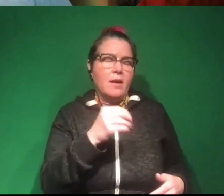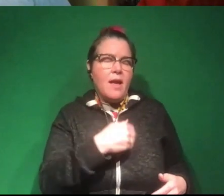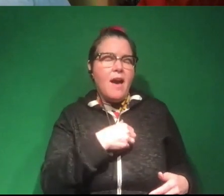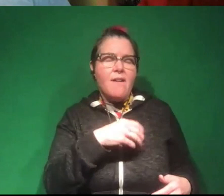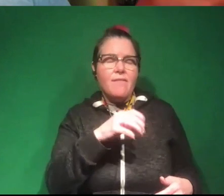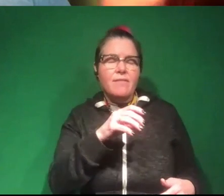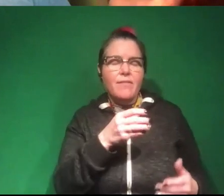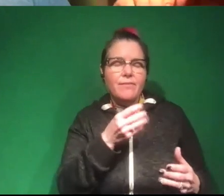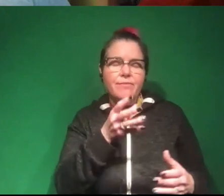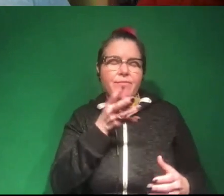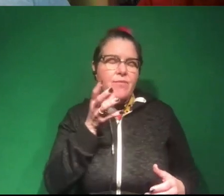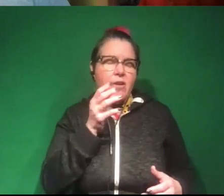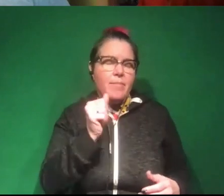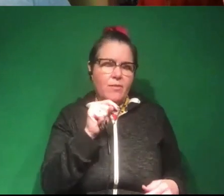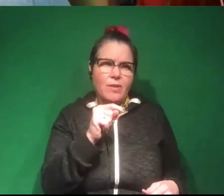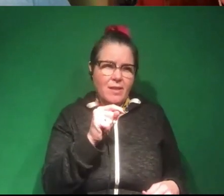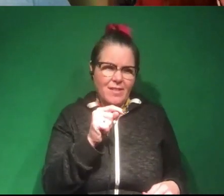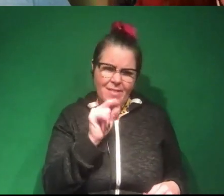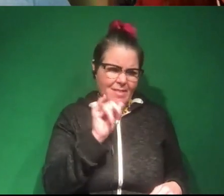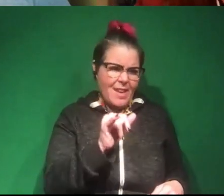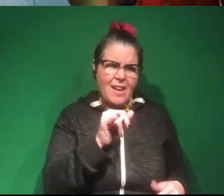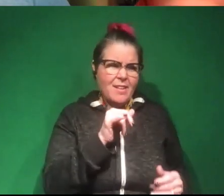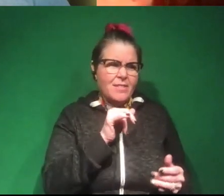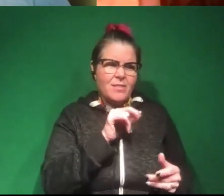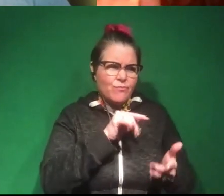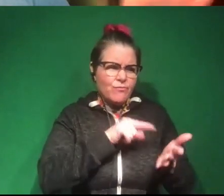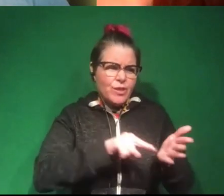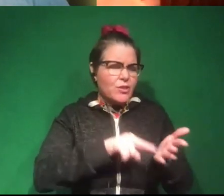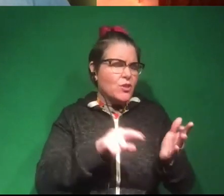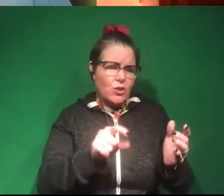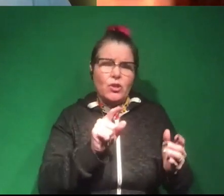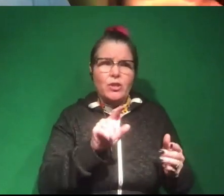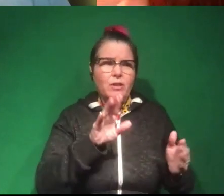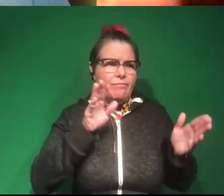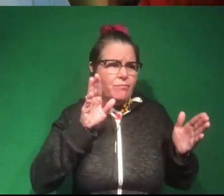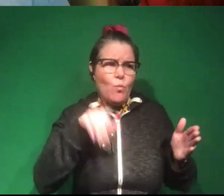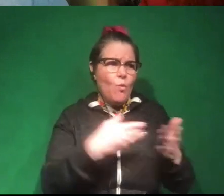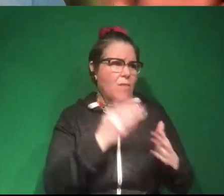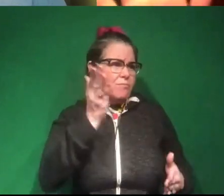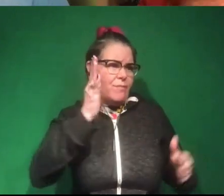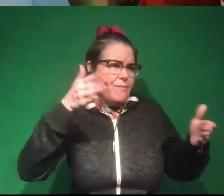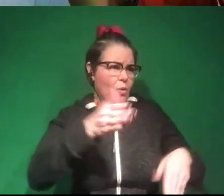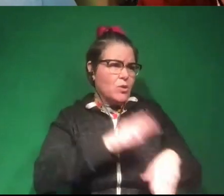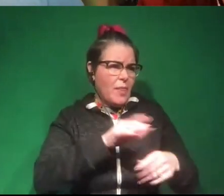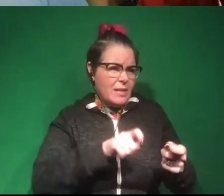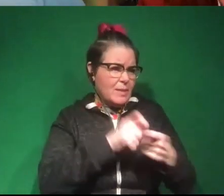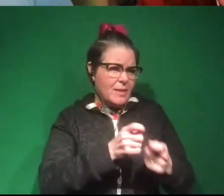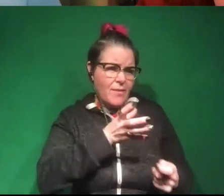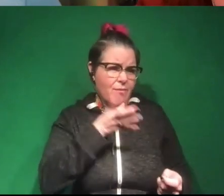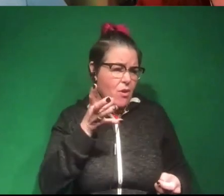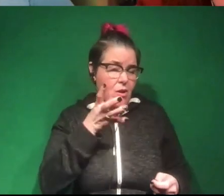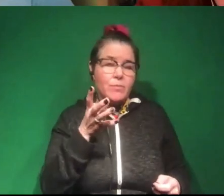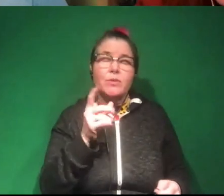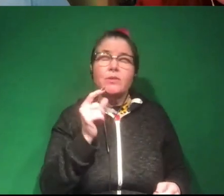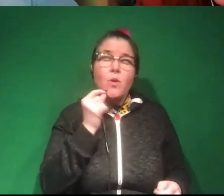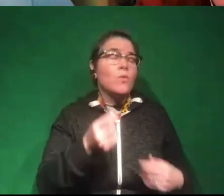and his work is just so wild and cool. We could have an entire session just talking about those farms. They're so cool.